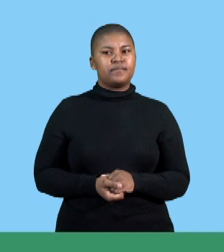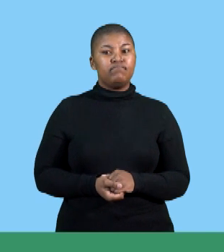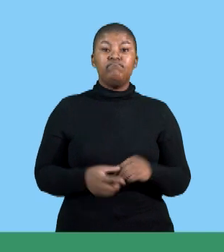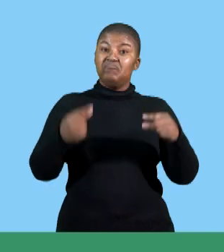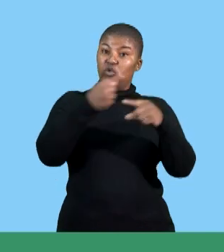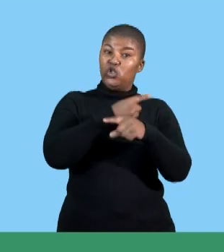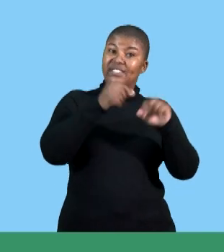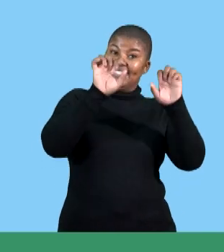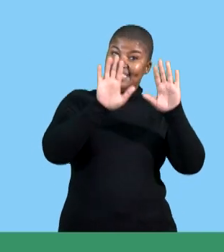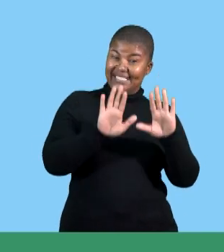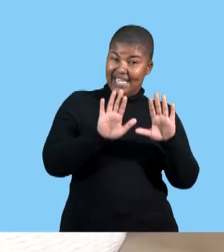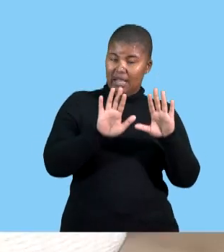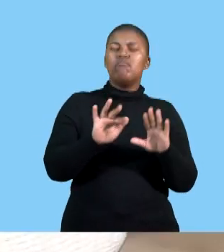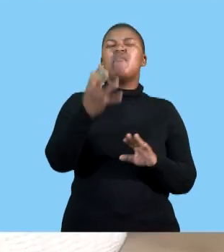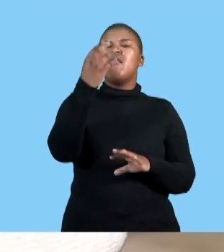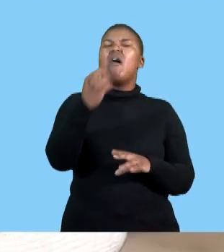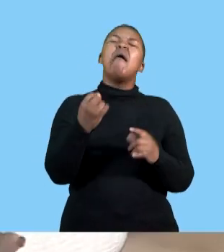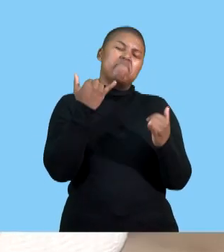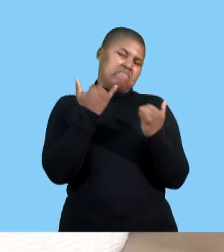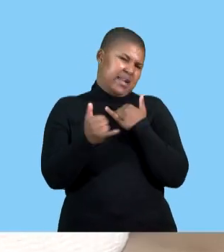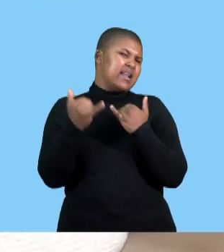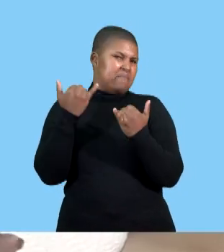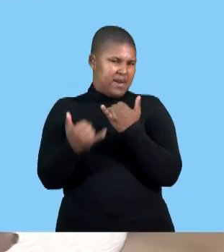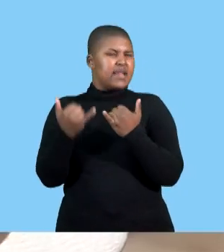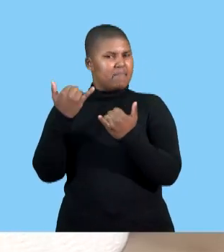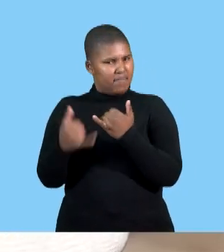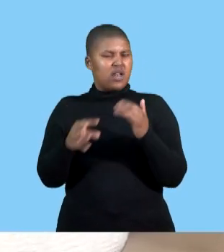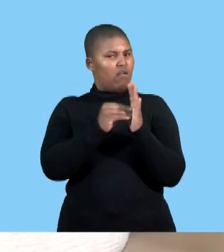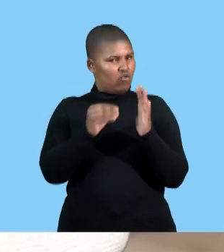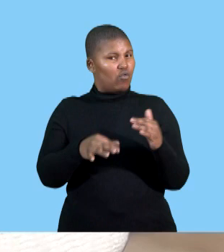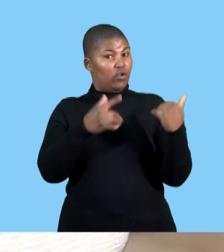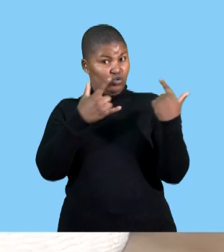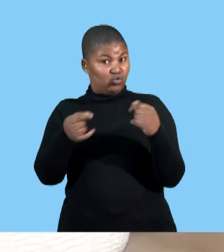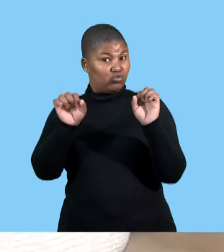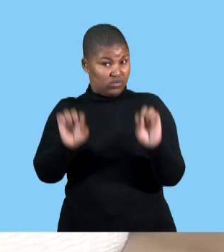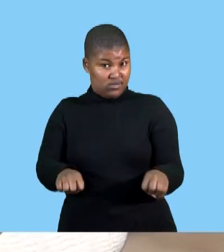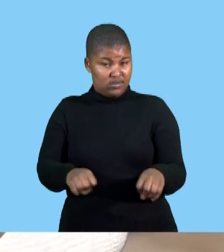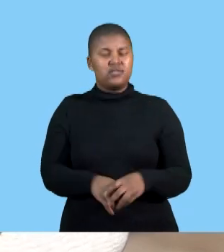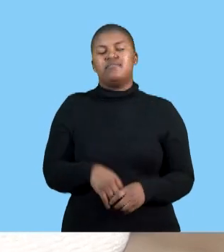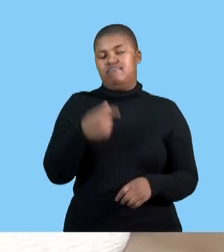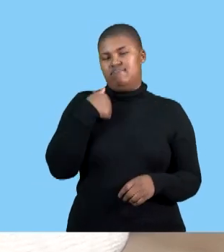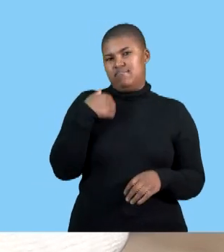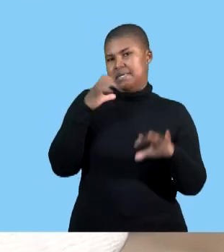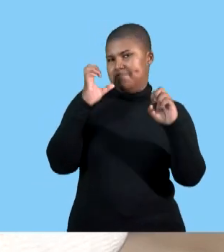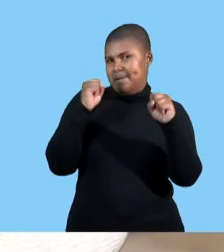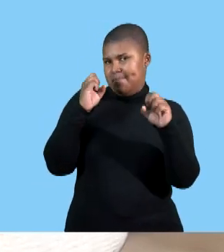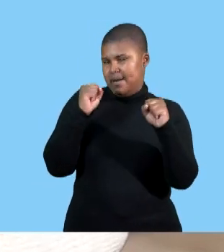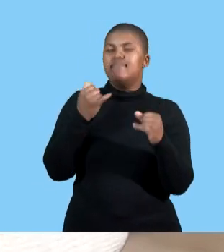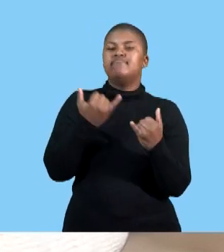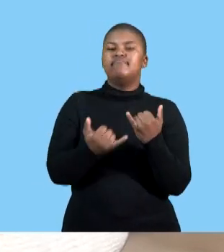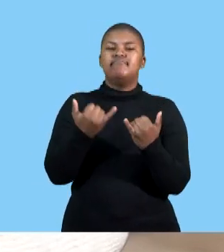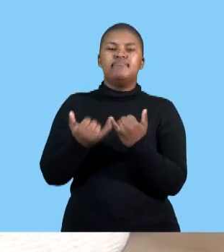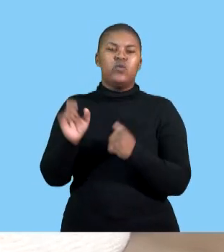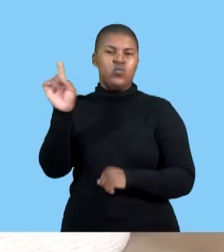now in grade 10, there are common errors or mistakes that as learners you are making. So now let's recap on